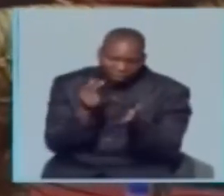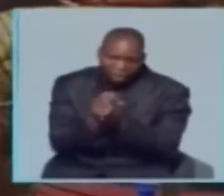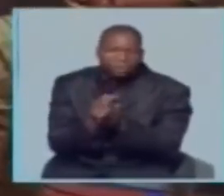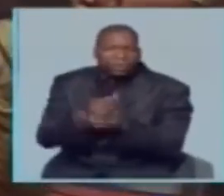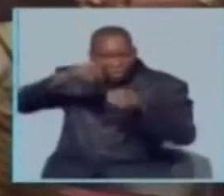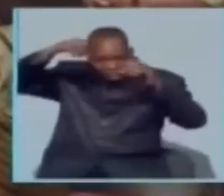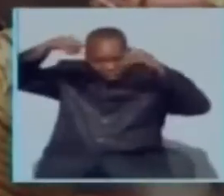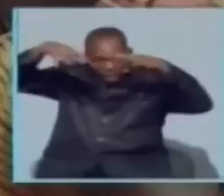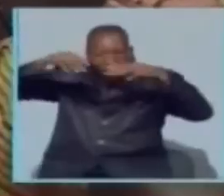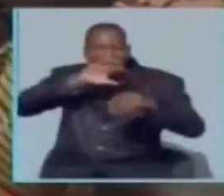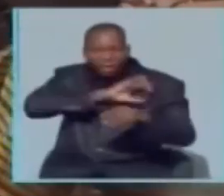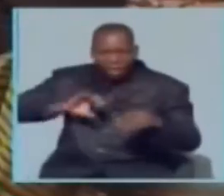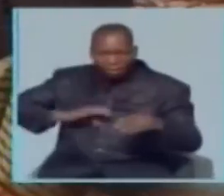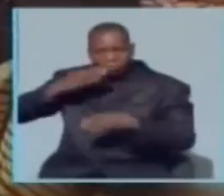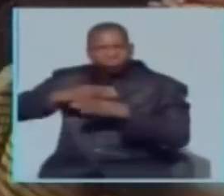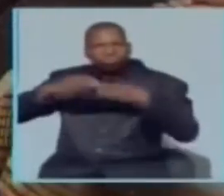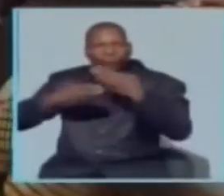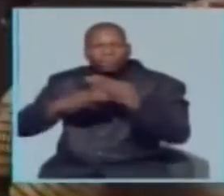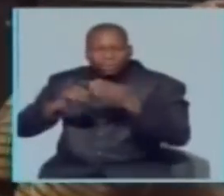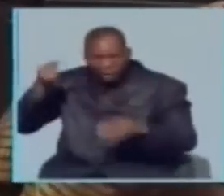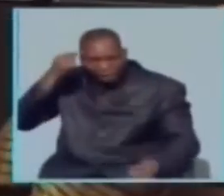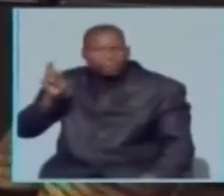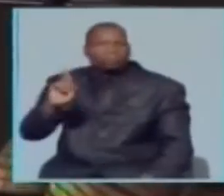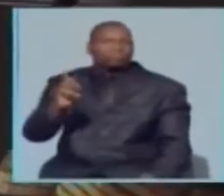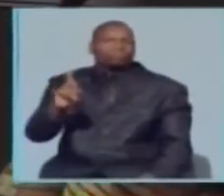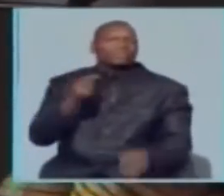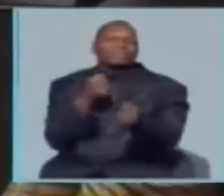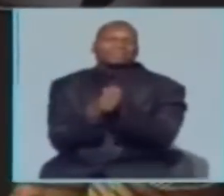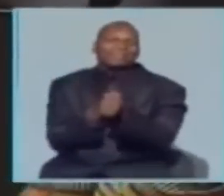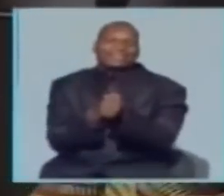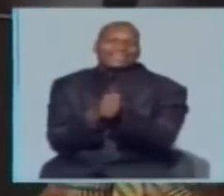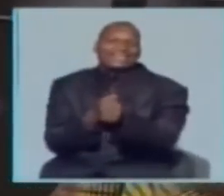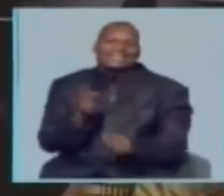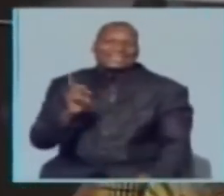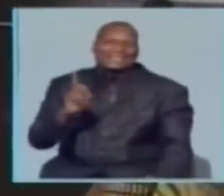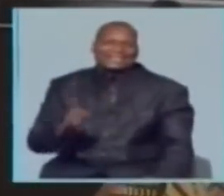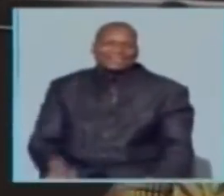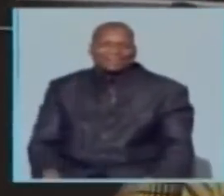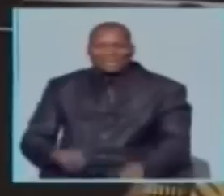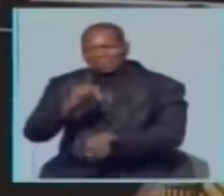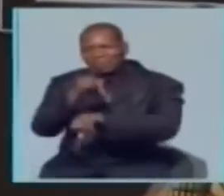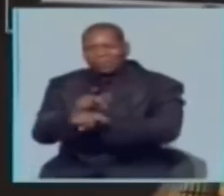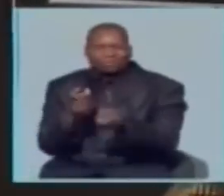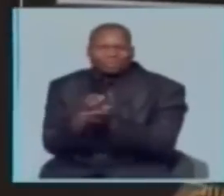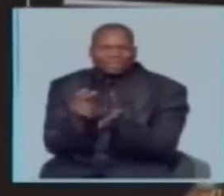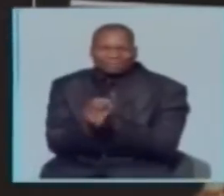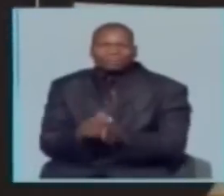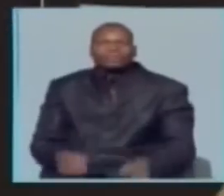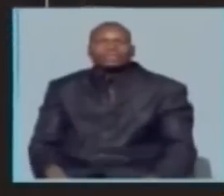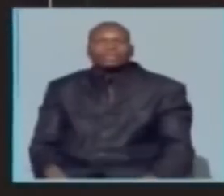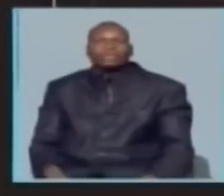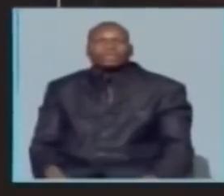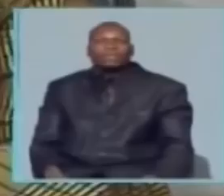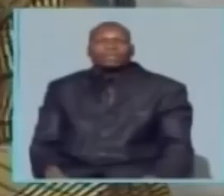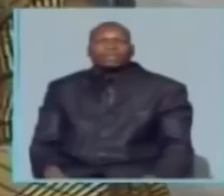construction. Where is the government in terms of supporting or financing some of these projects very quickly? In the long term,